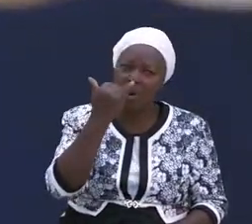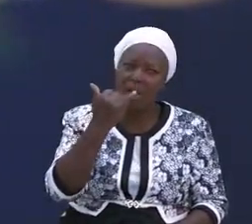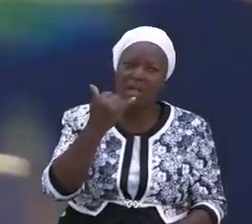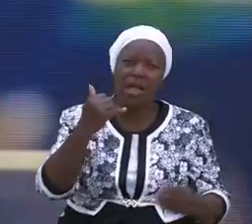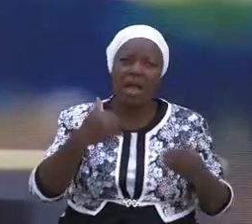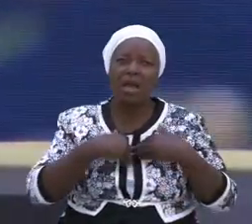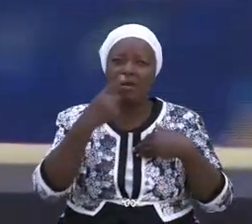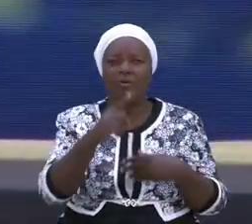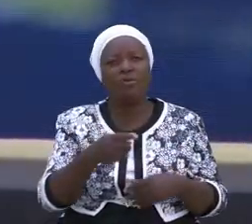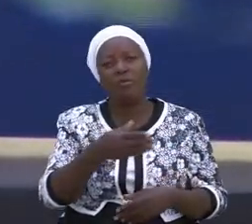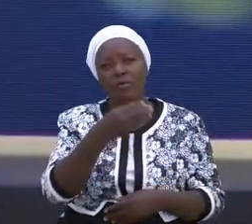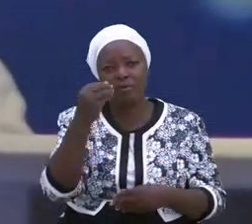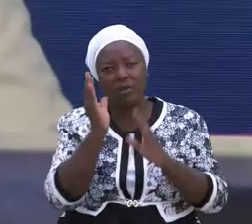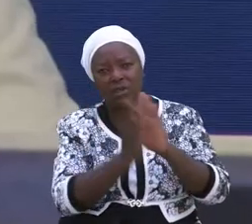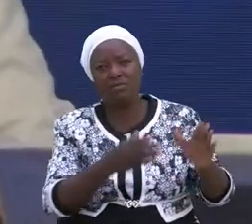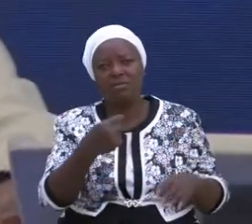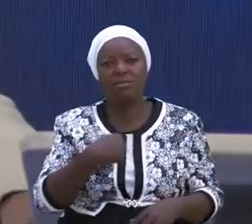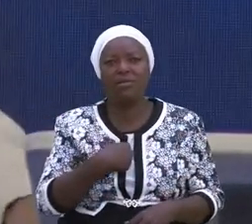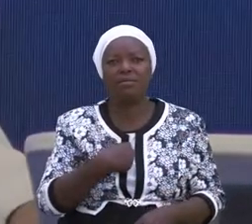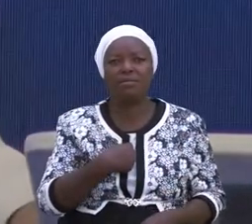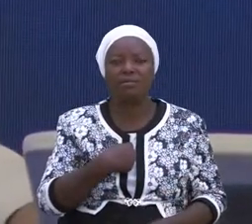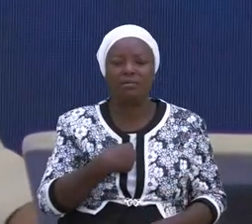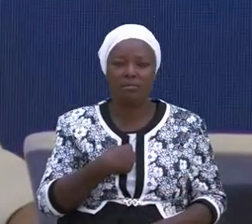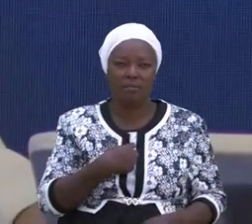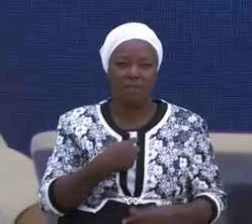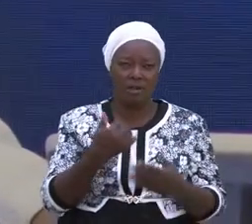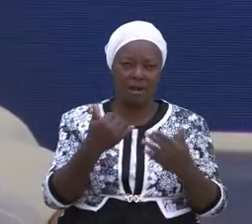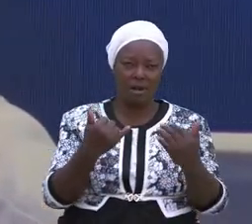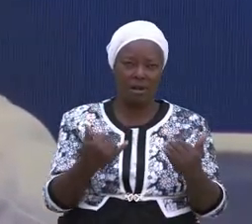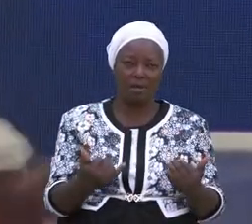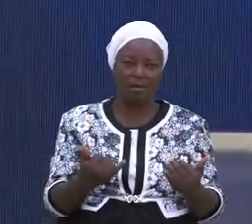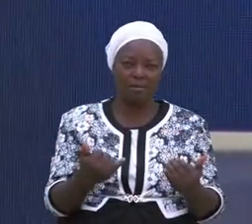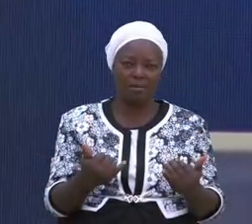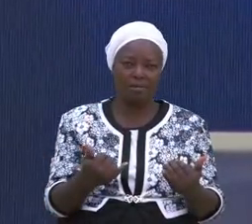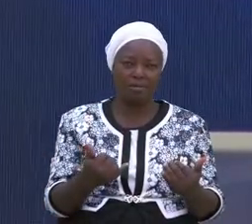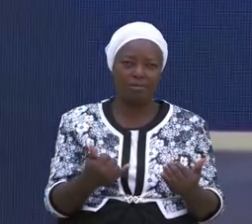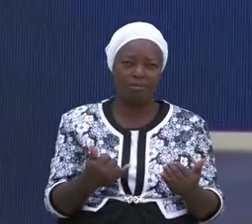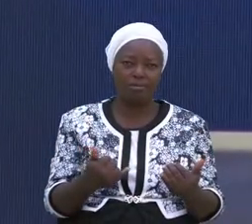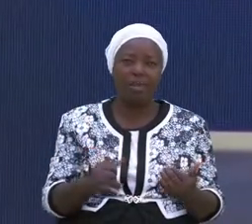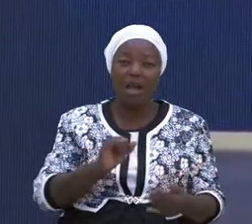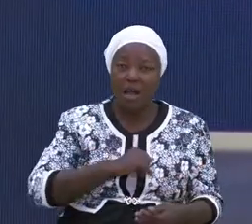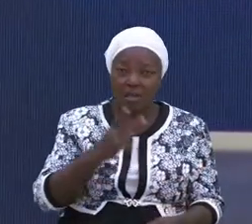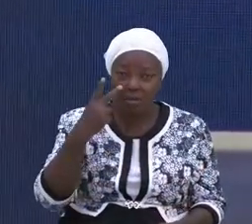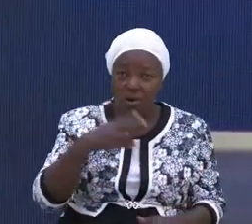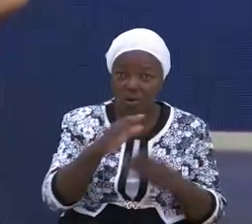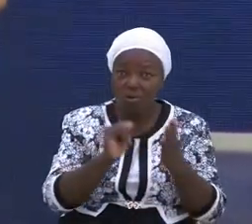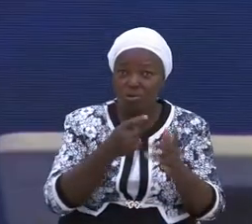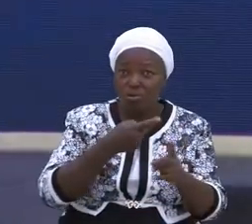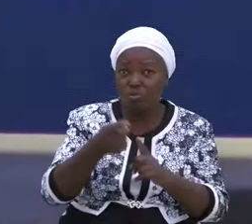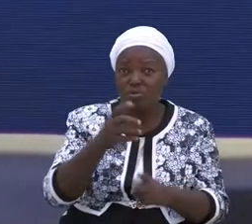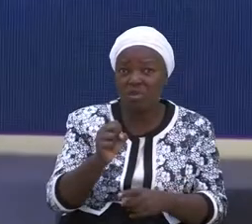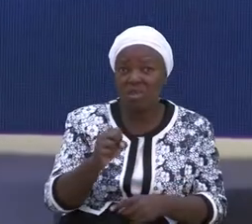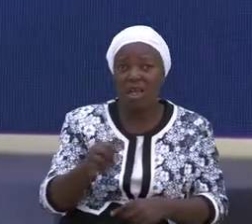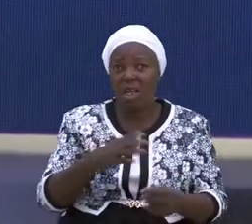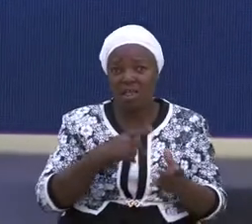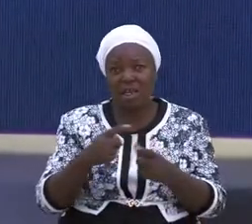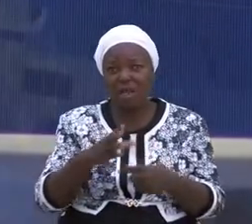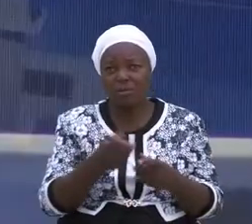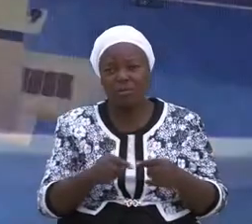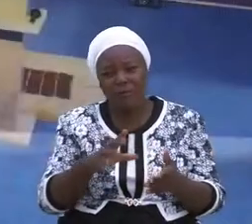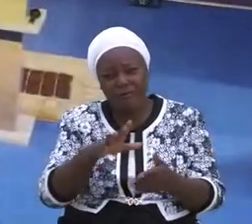thou forsaken me? Now, I saw those wounds, and I want to feel